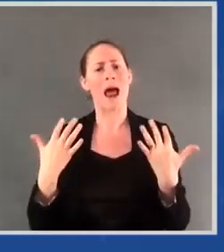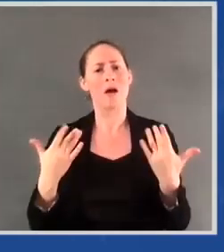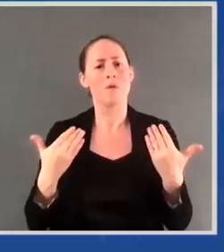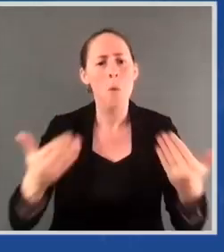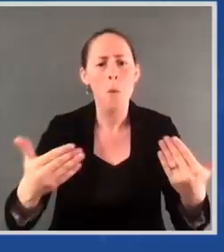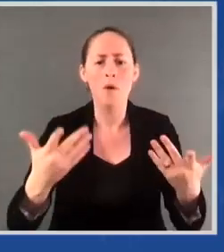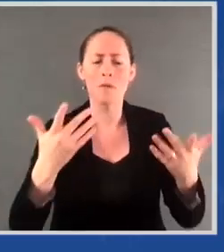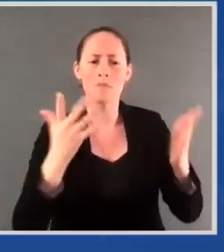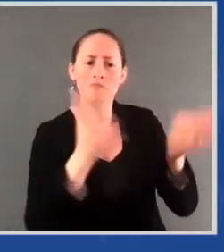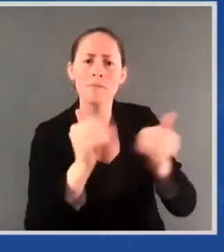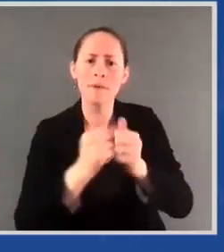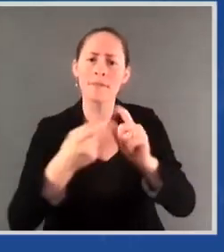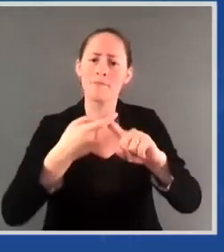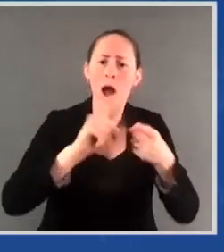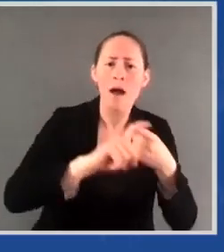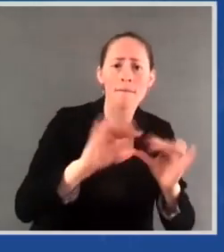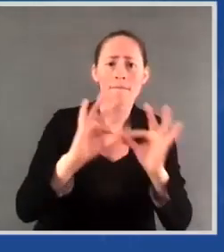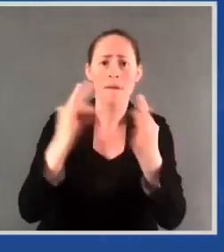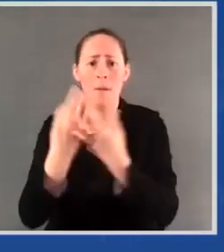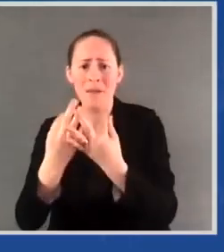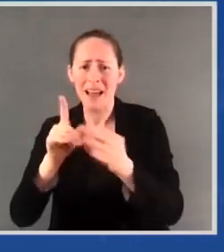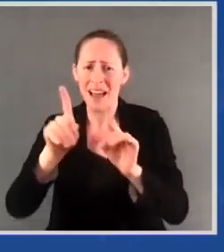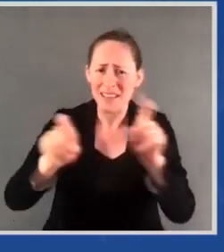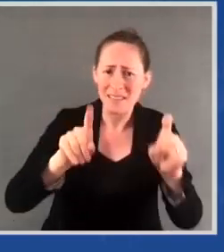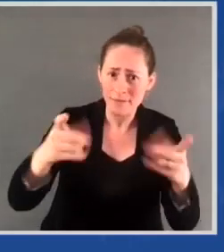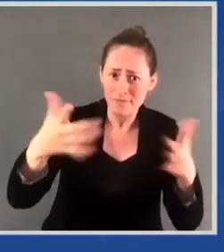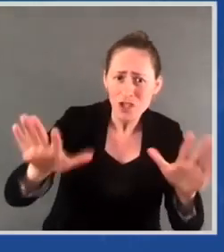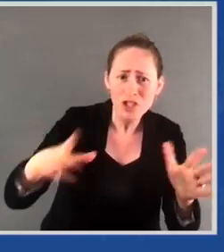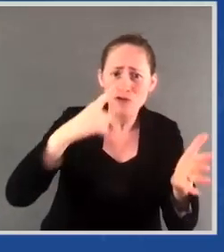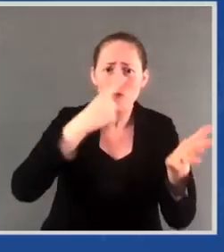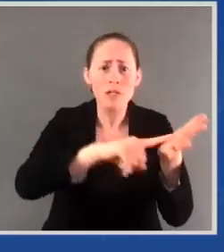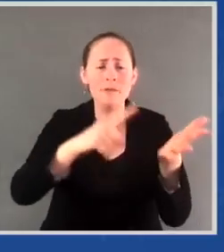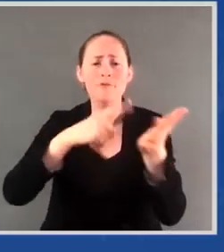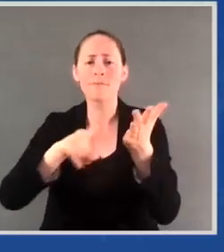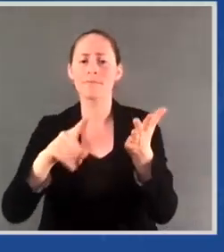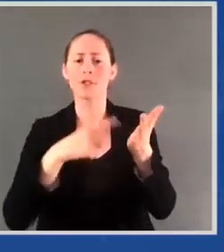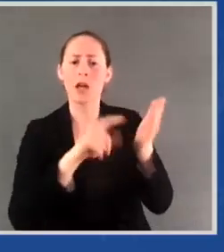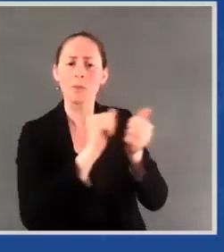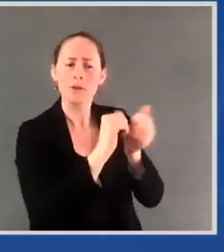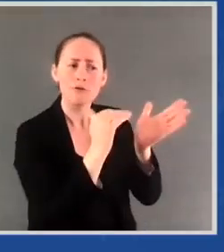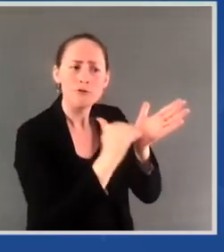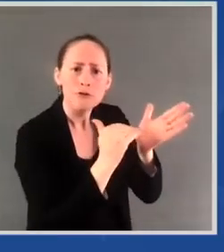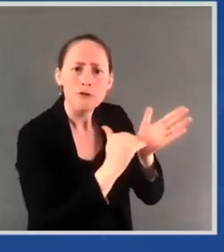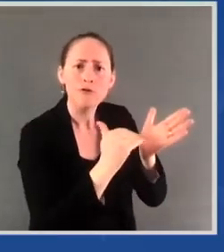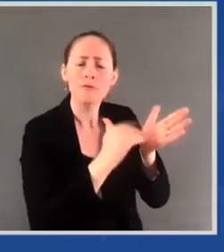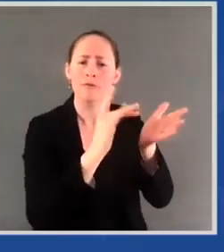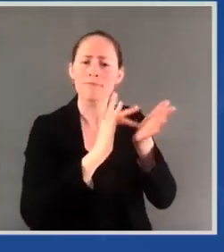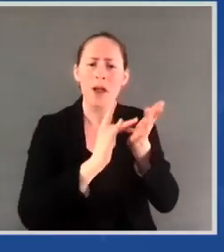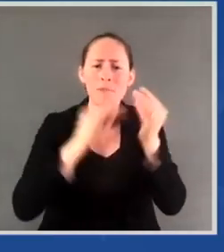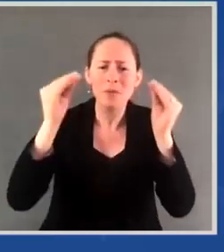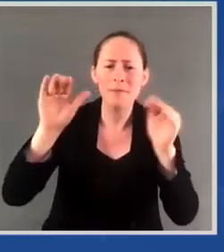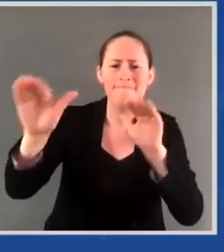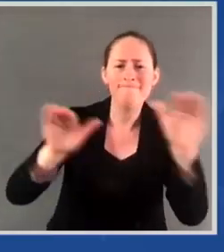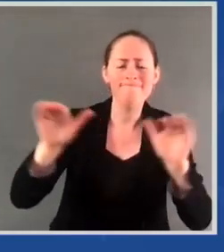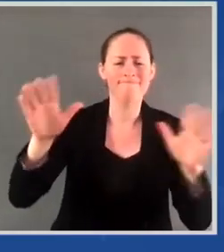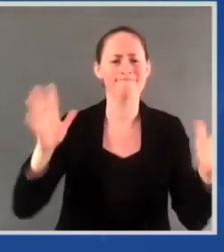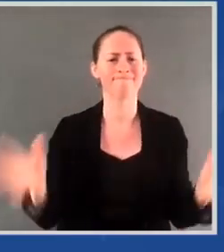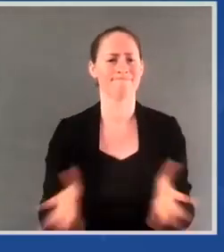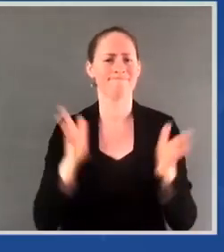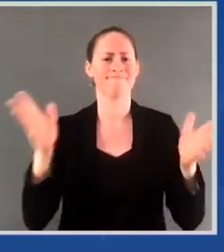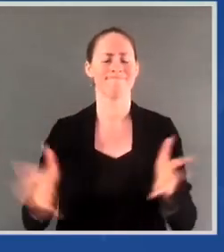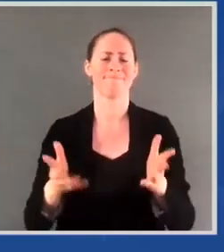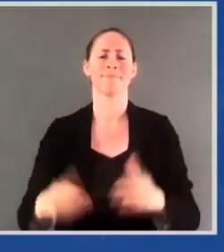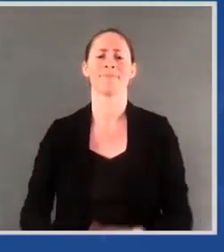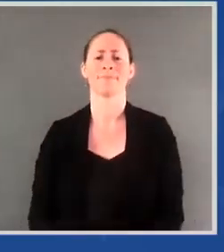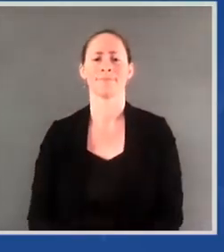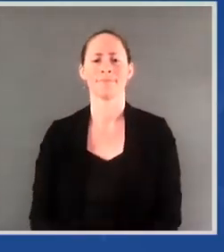gotten vaccinated. Talk to your doctor or pharmacist. According to the American Medical Association, over